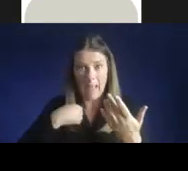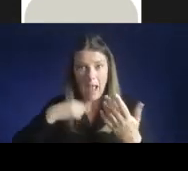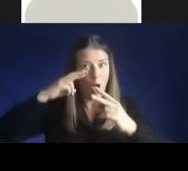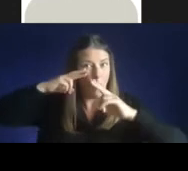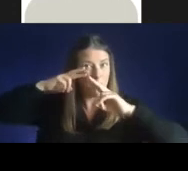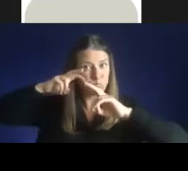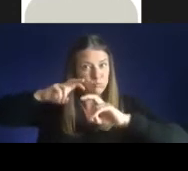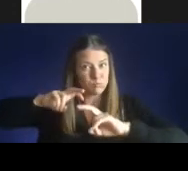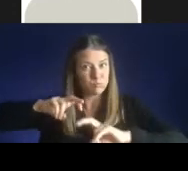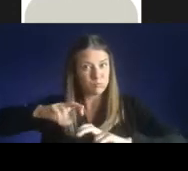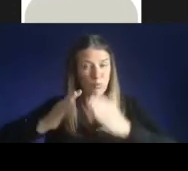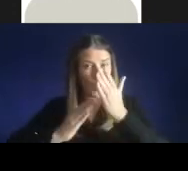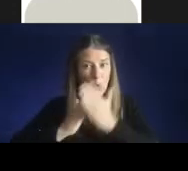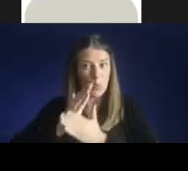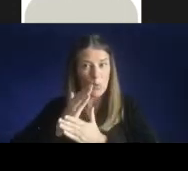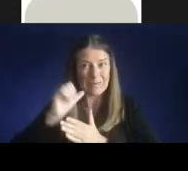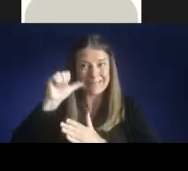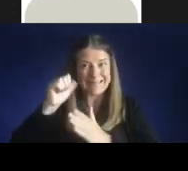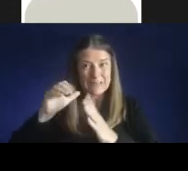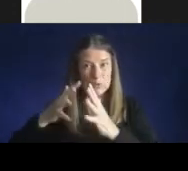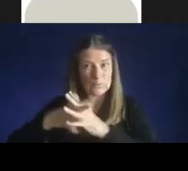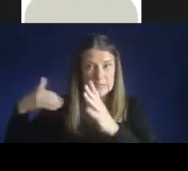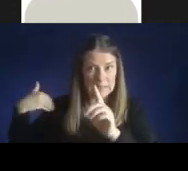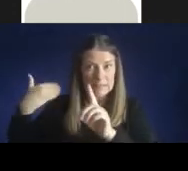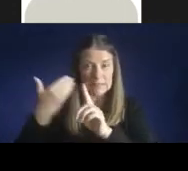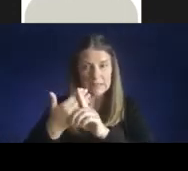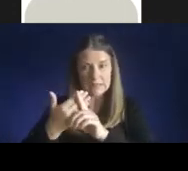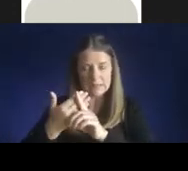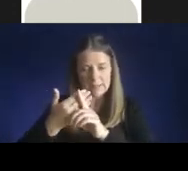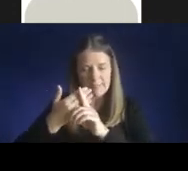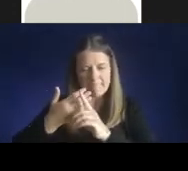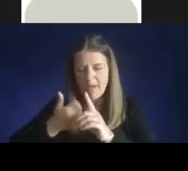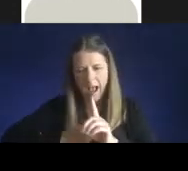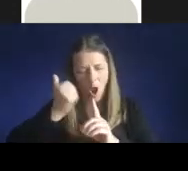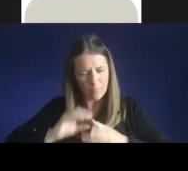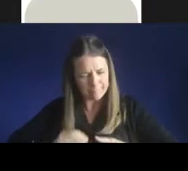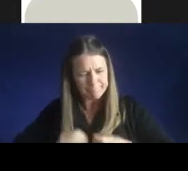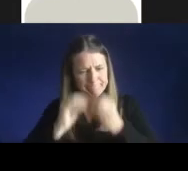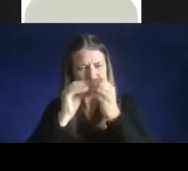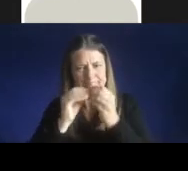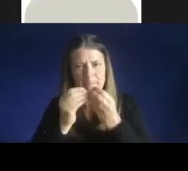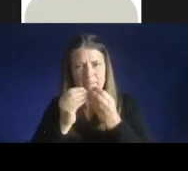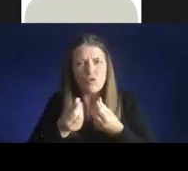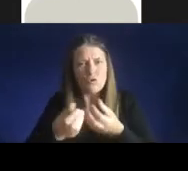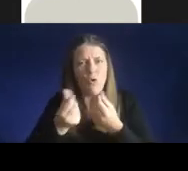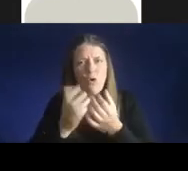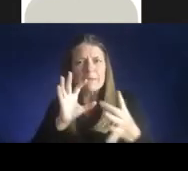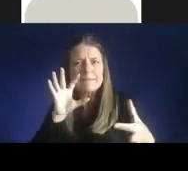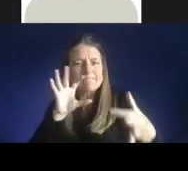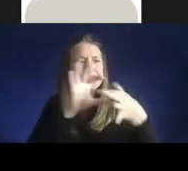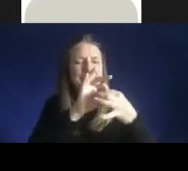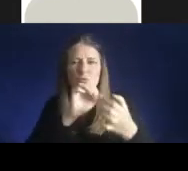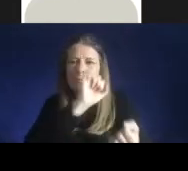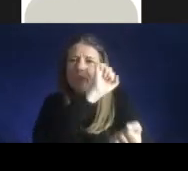a bespoke creative resource designed for prisoners in lockdown, a response to the